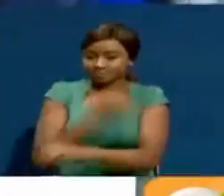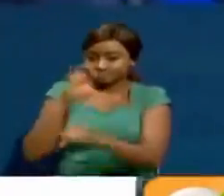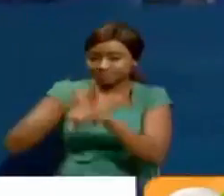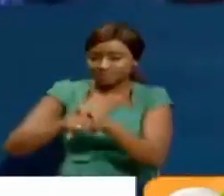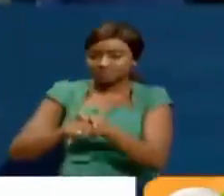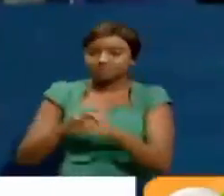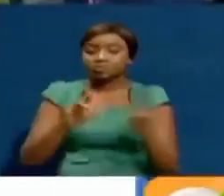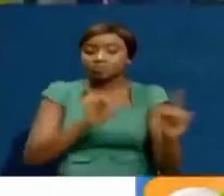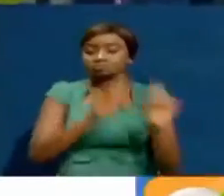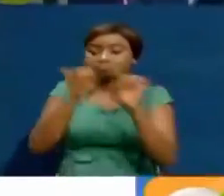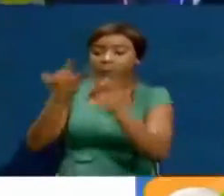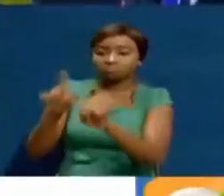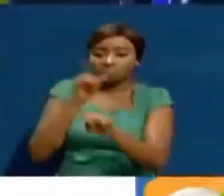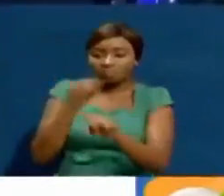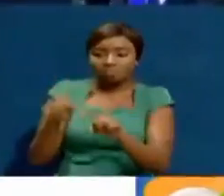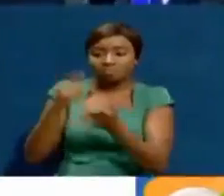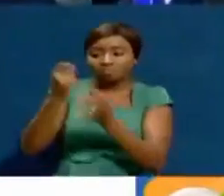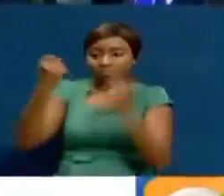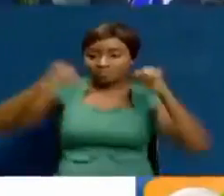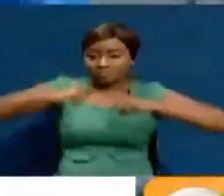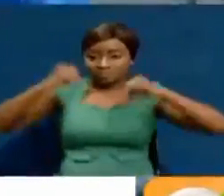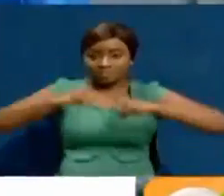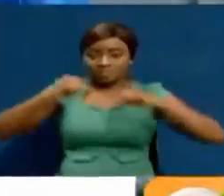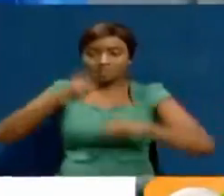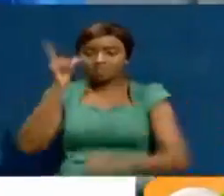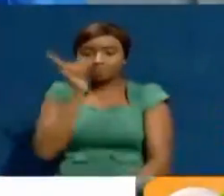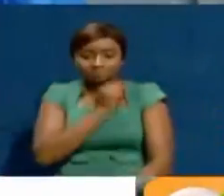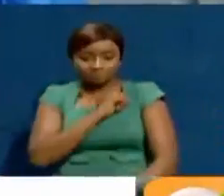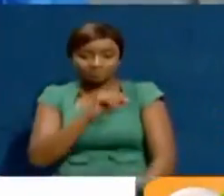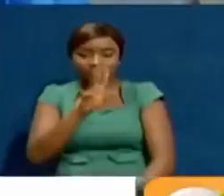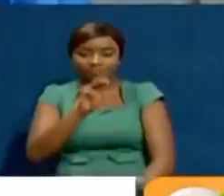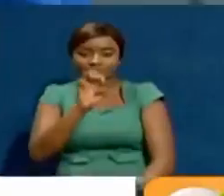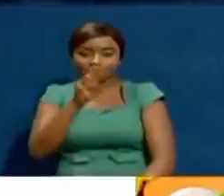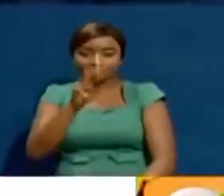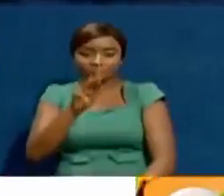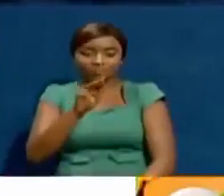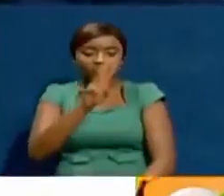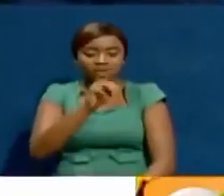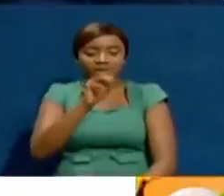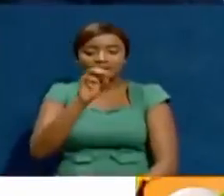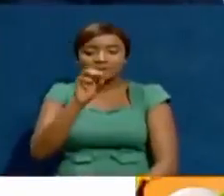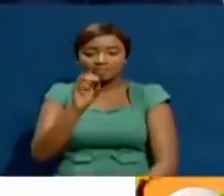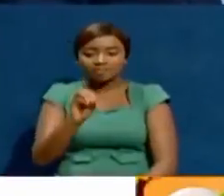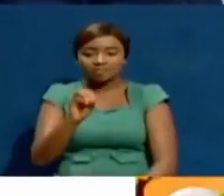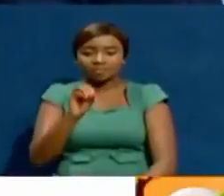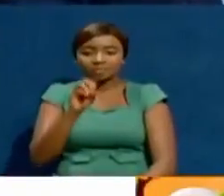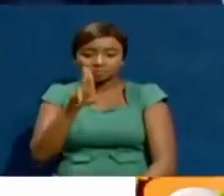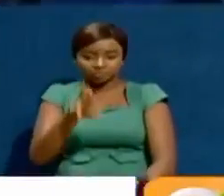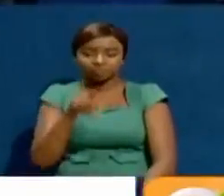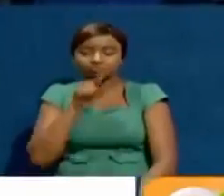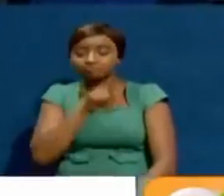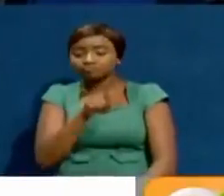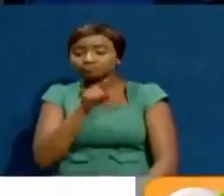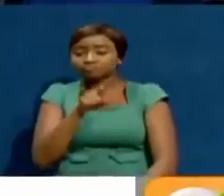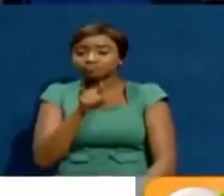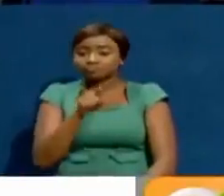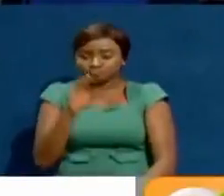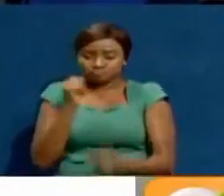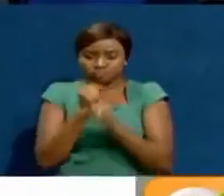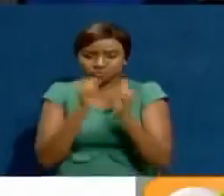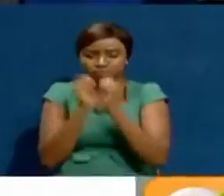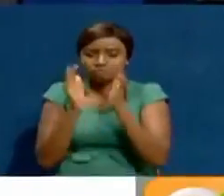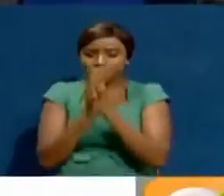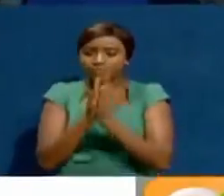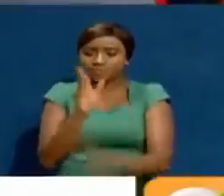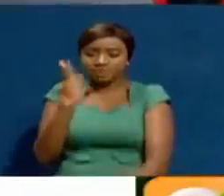and the visiting minister signed an MOU that, among other things, paves way for two UK institutions, including a university, to